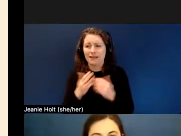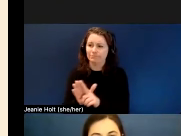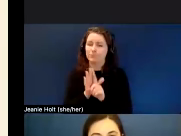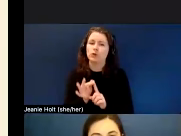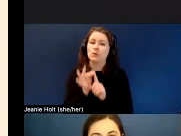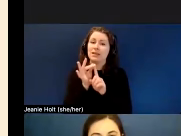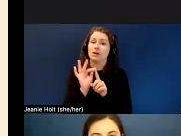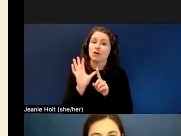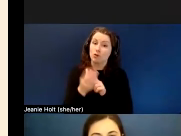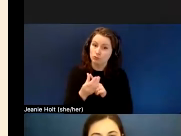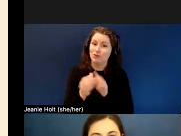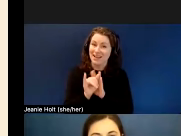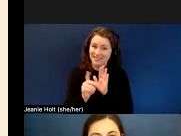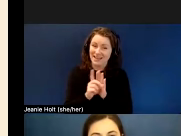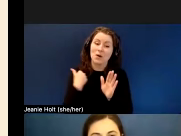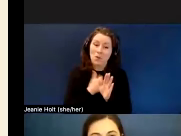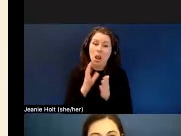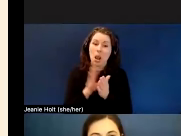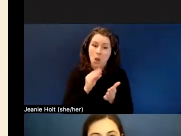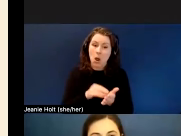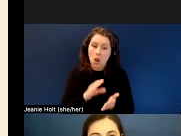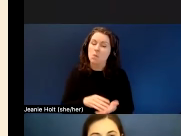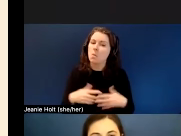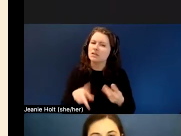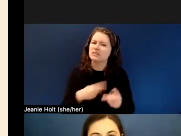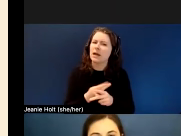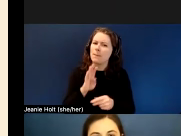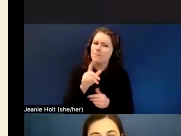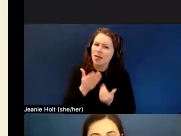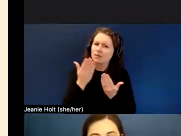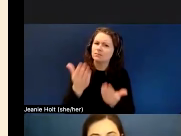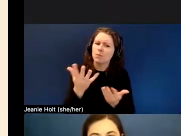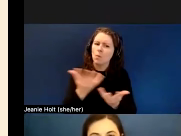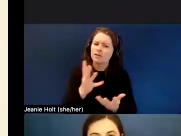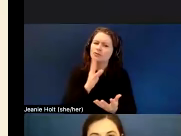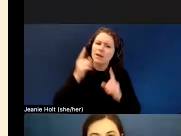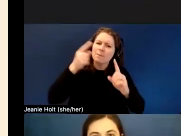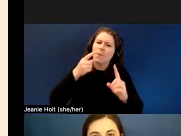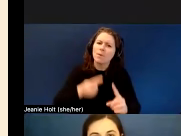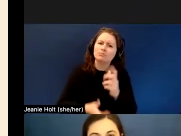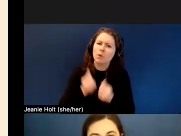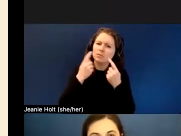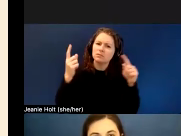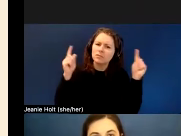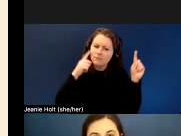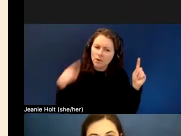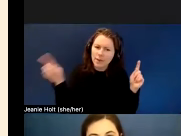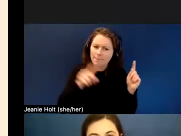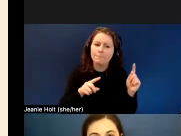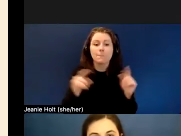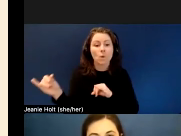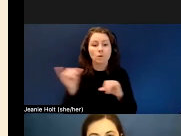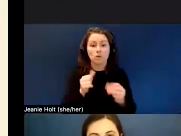learning a lot as we see the types of bills introduced and the types of talking points that are most effective in those states. But we're also helping